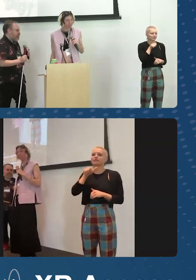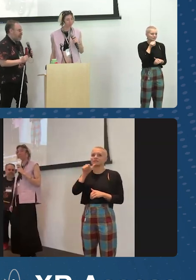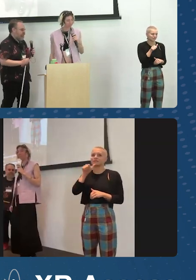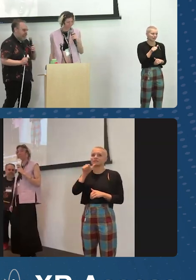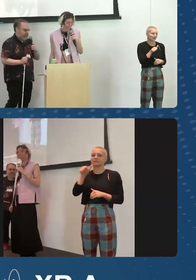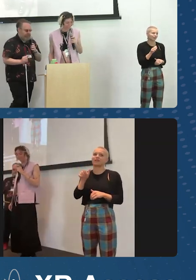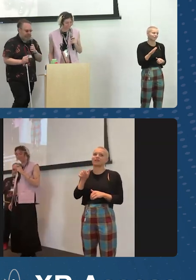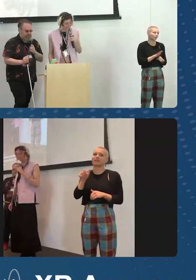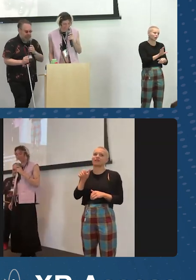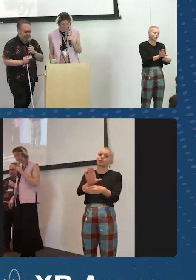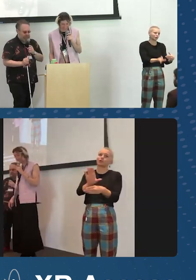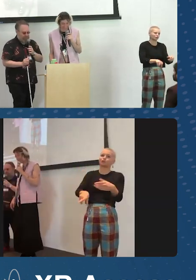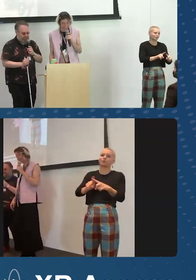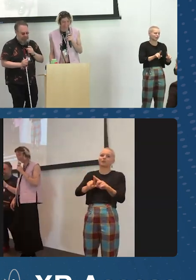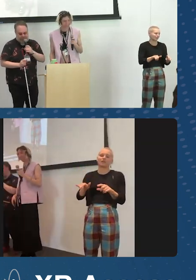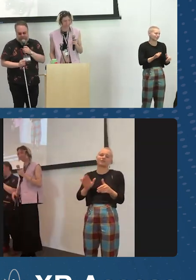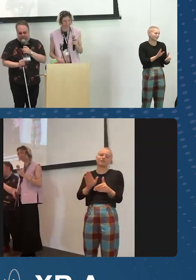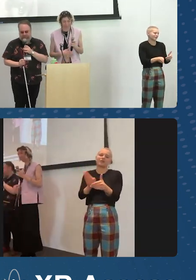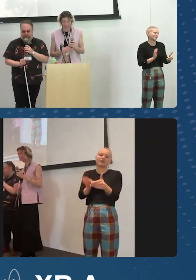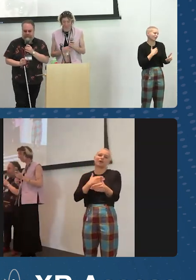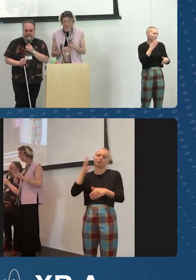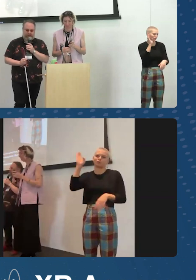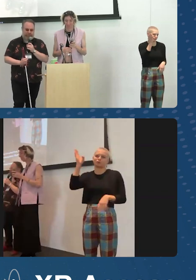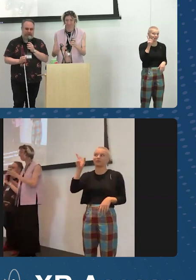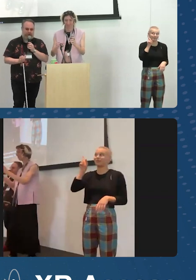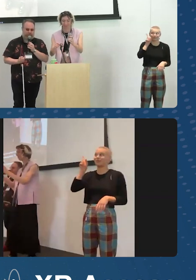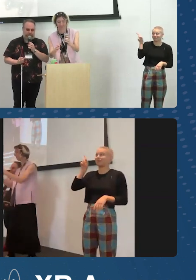end. And I'll be demoing this